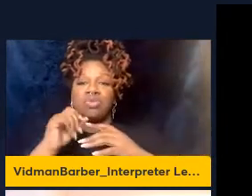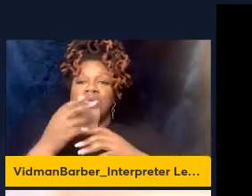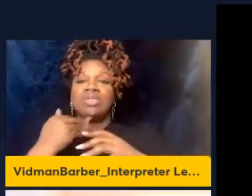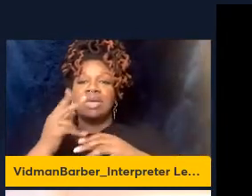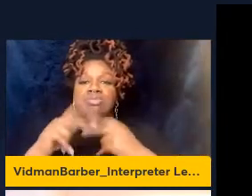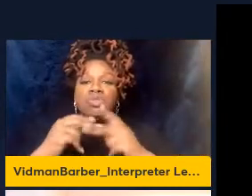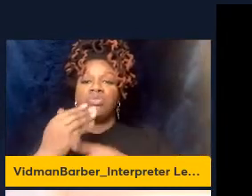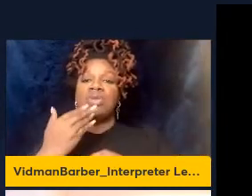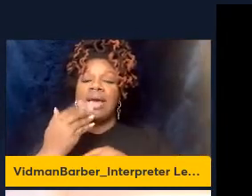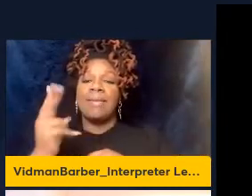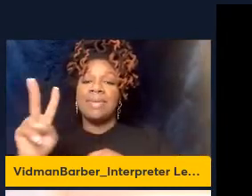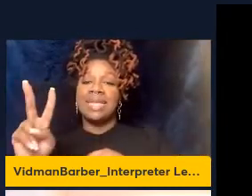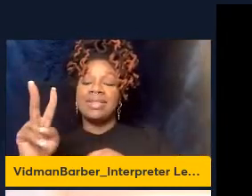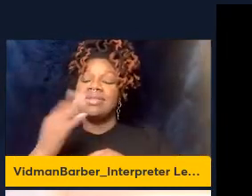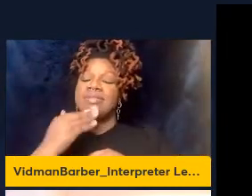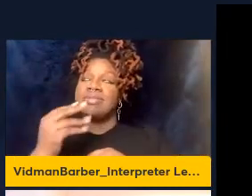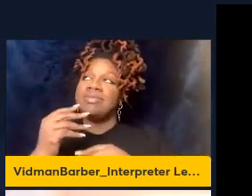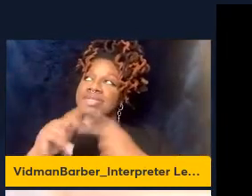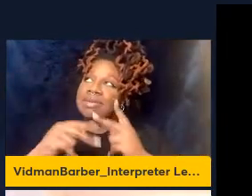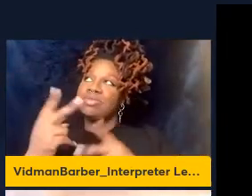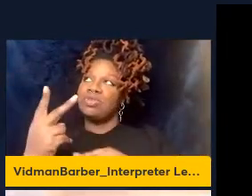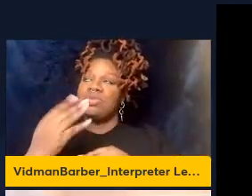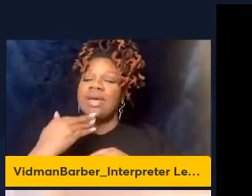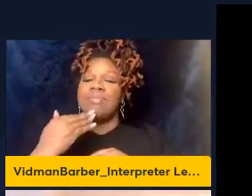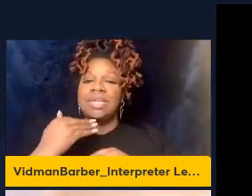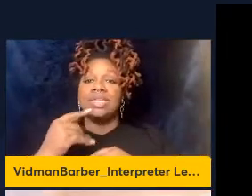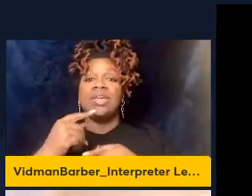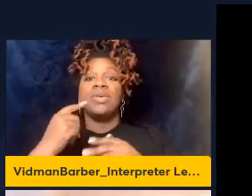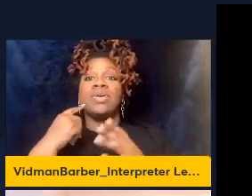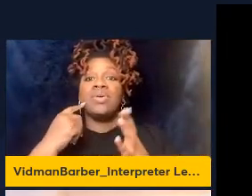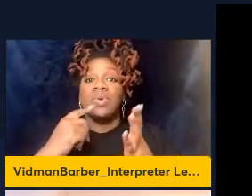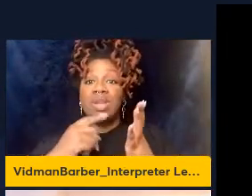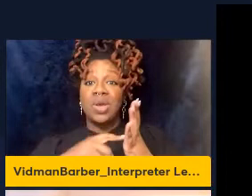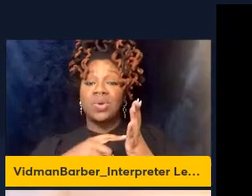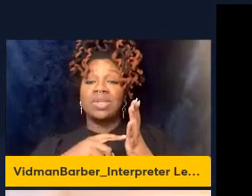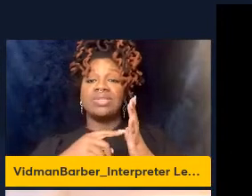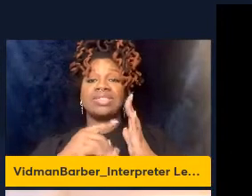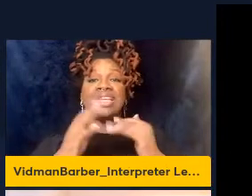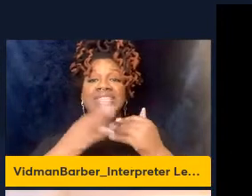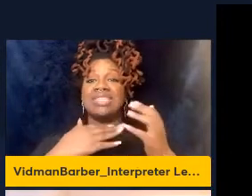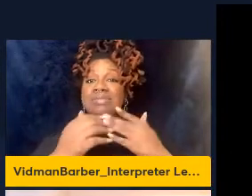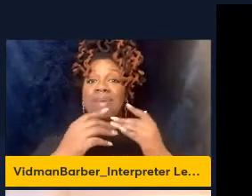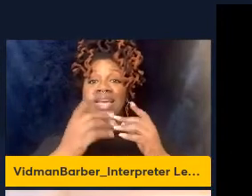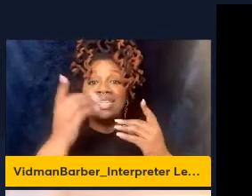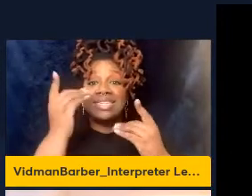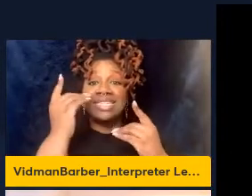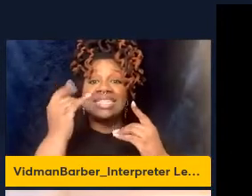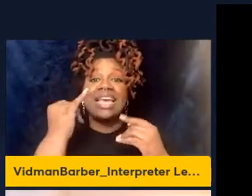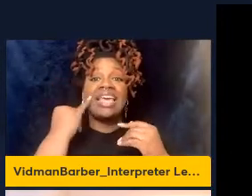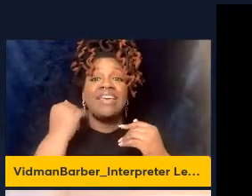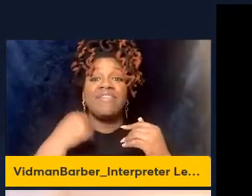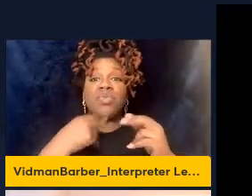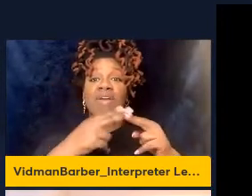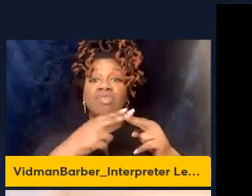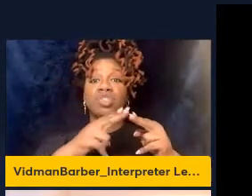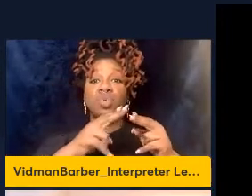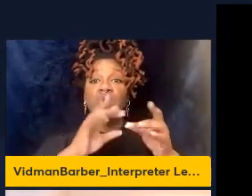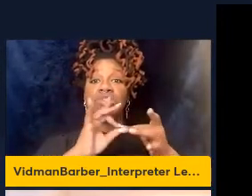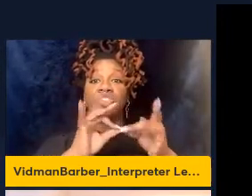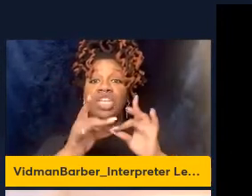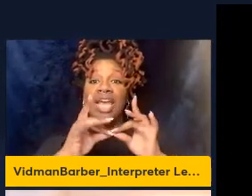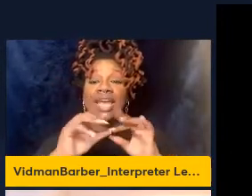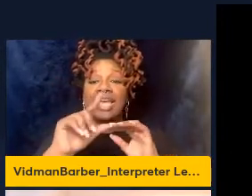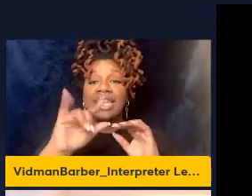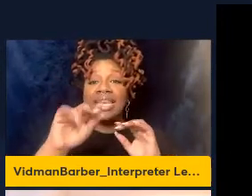biology has actually emerged. We see that in general, despite disease, if you have short chain lipids, you do not get an antigen